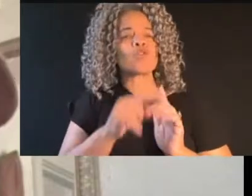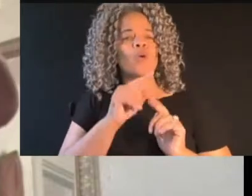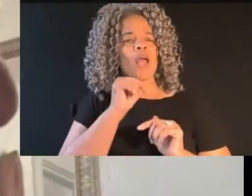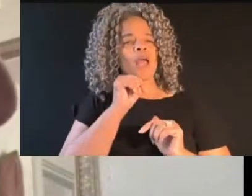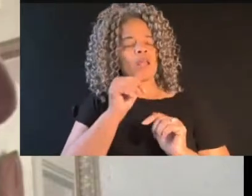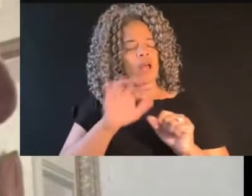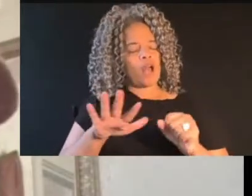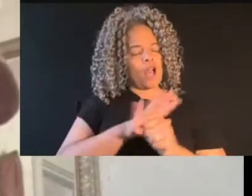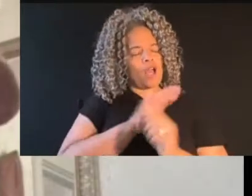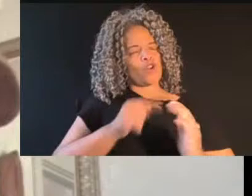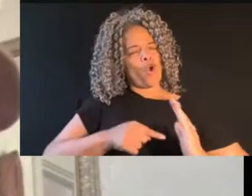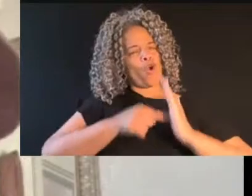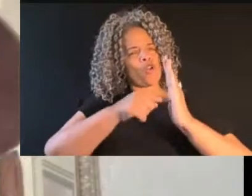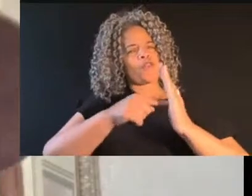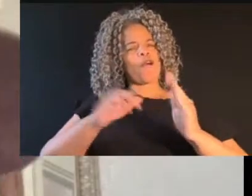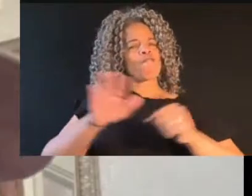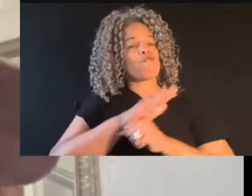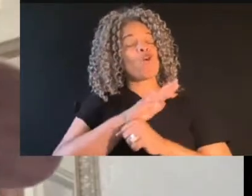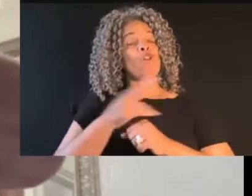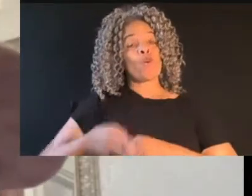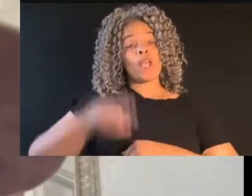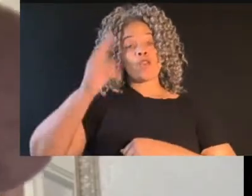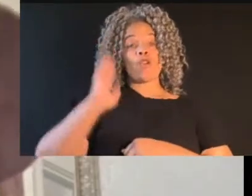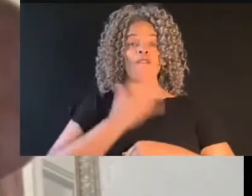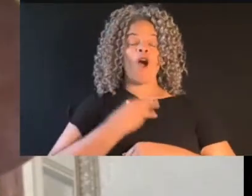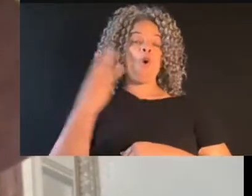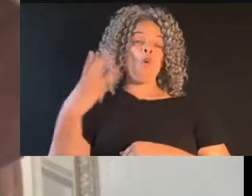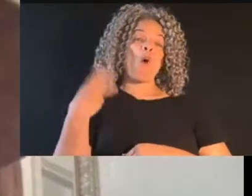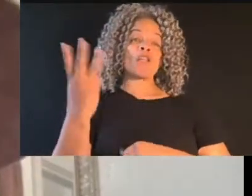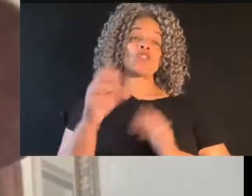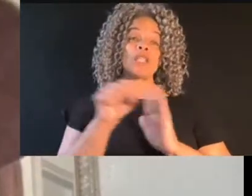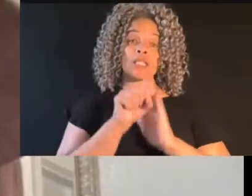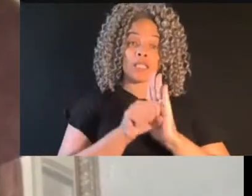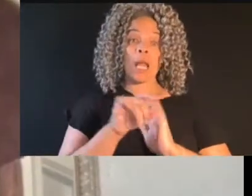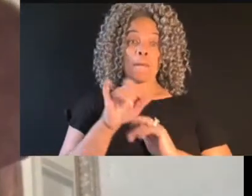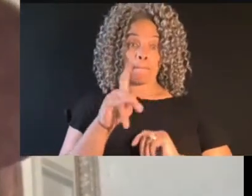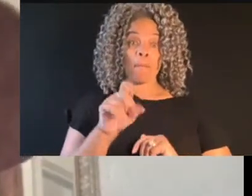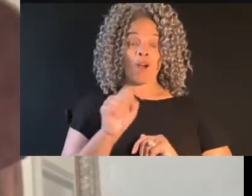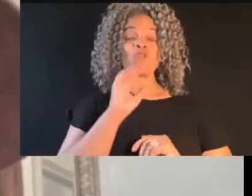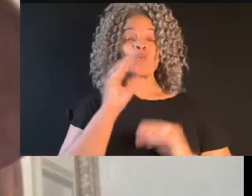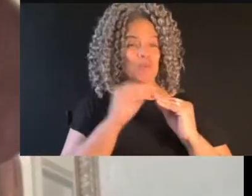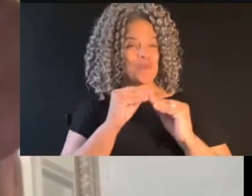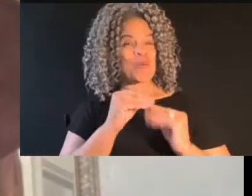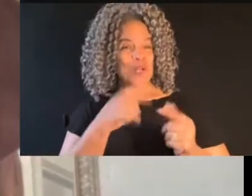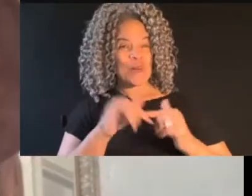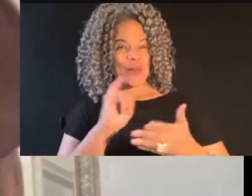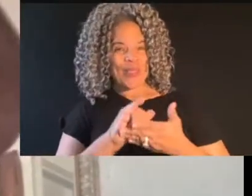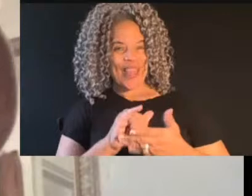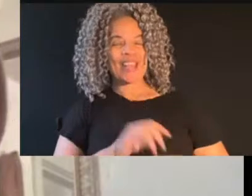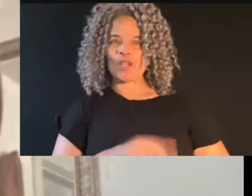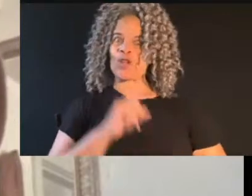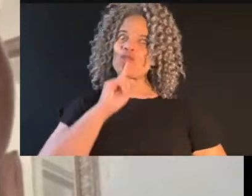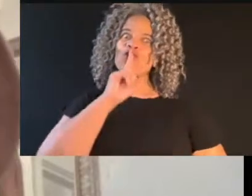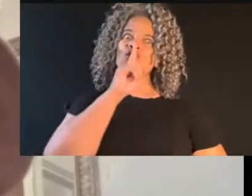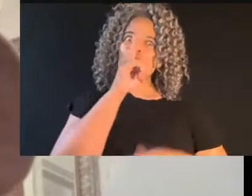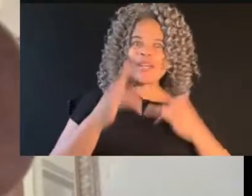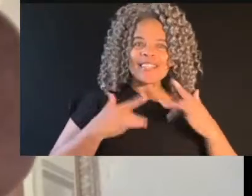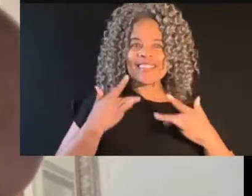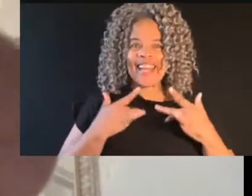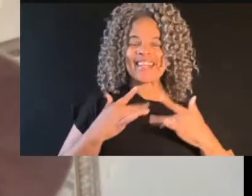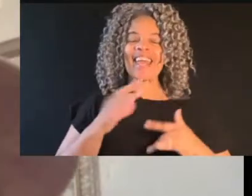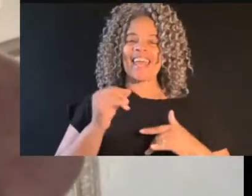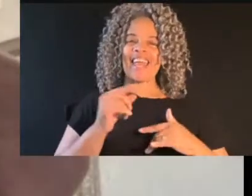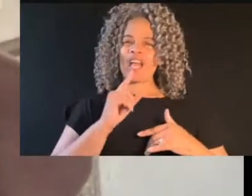fuller history of our Washington state parks. So there'll be more to come on that. It's super exciting and